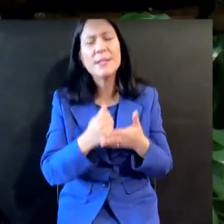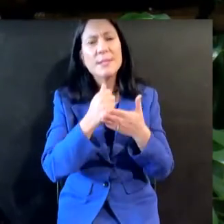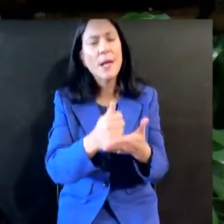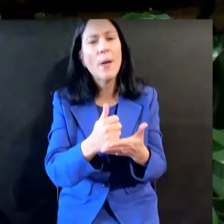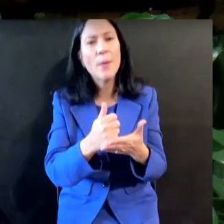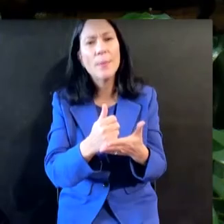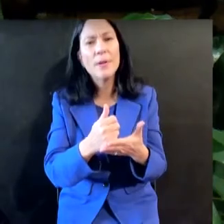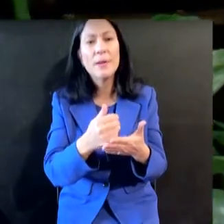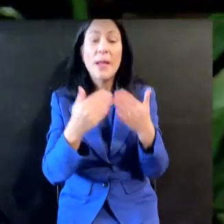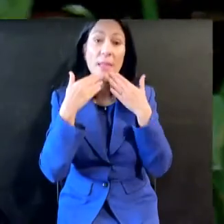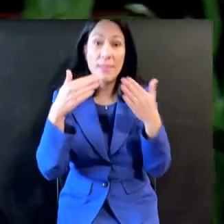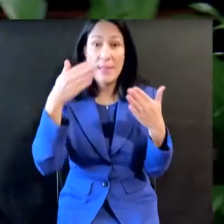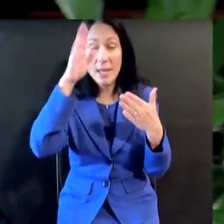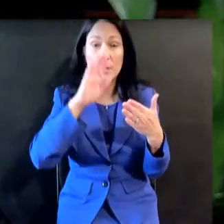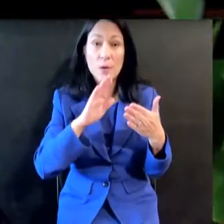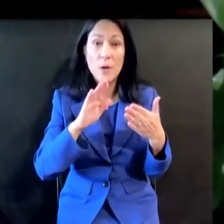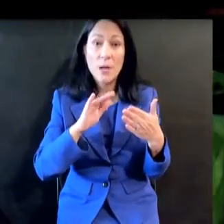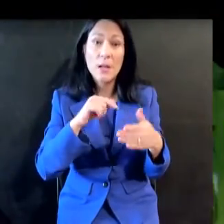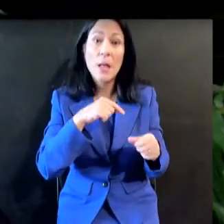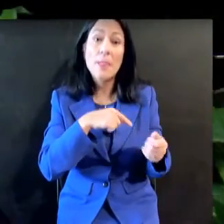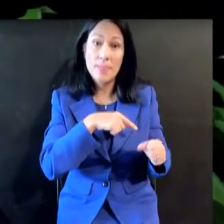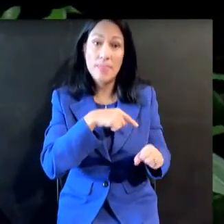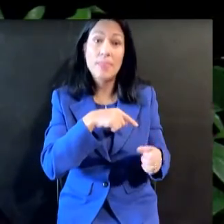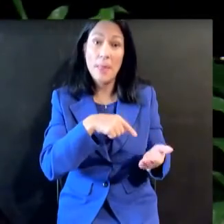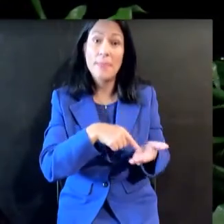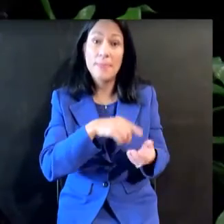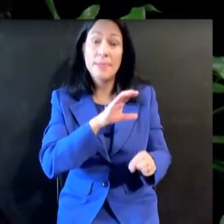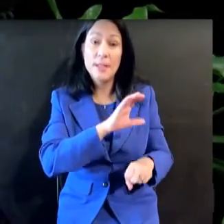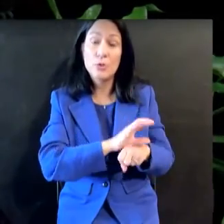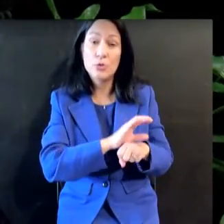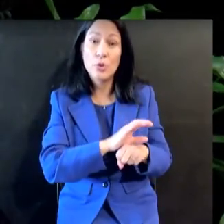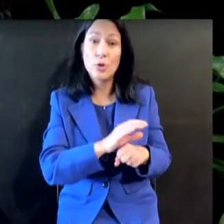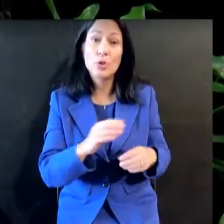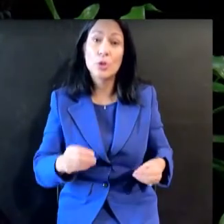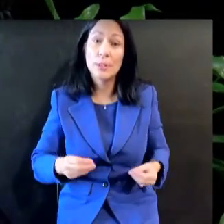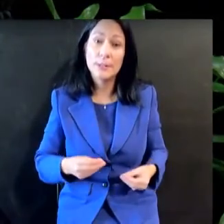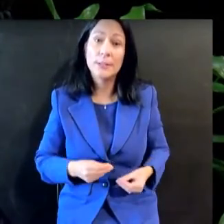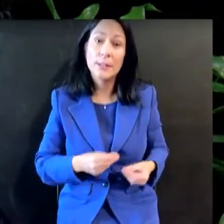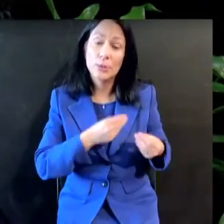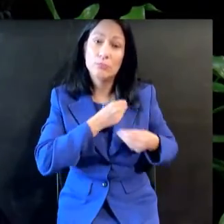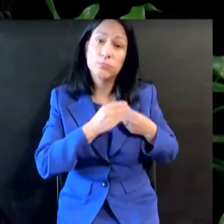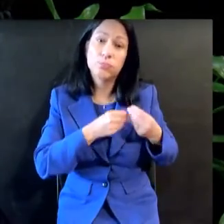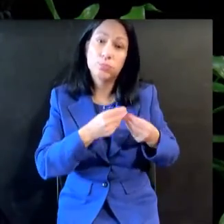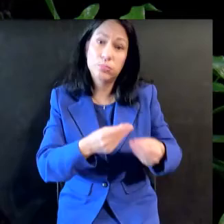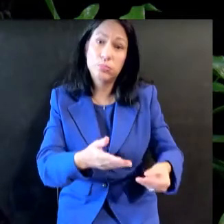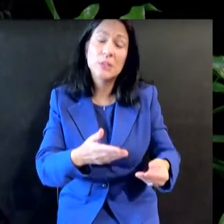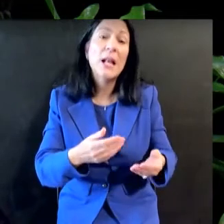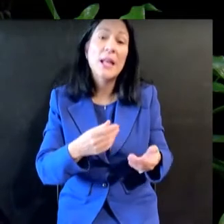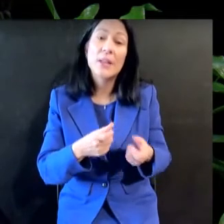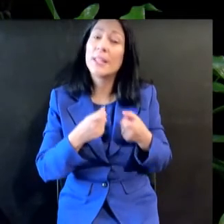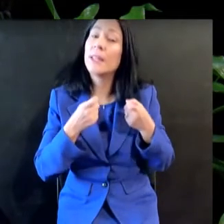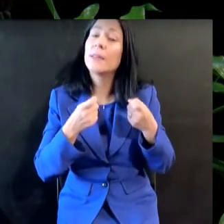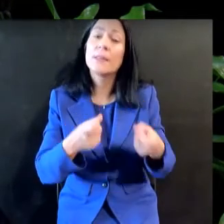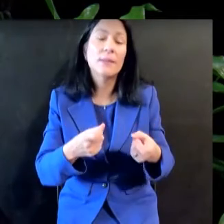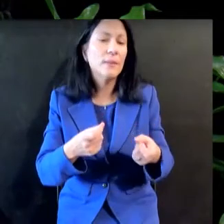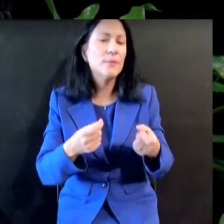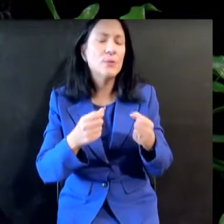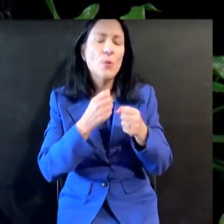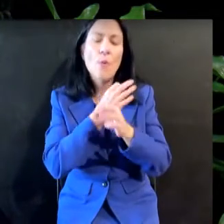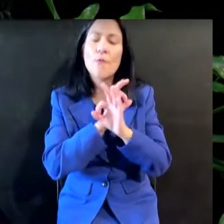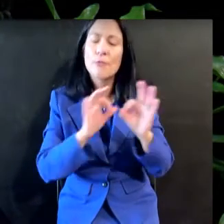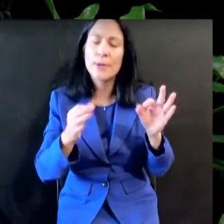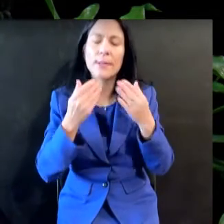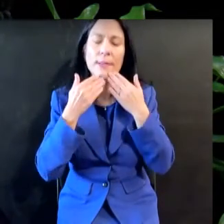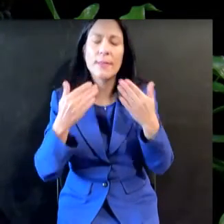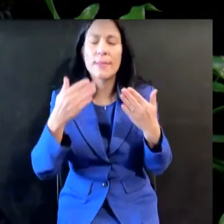thank God, as Christ Church, this is a generous church that provides so much for so many and gives so freely. Thank God for